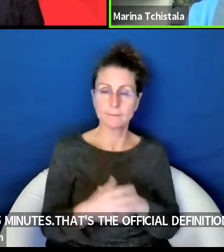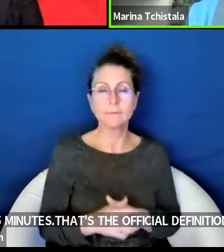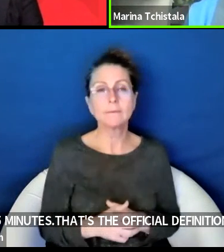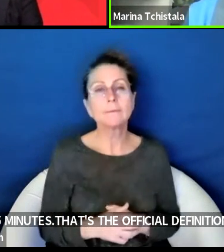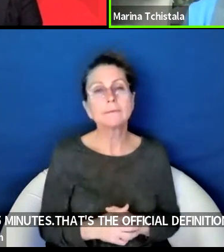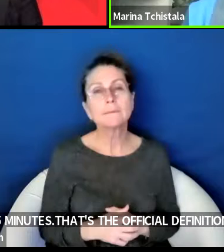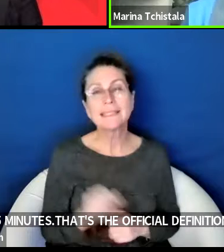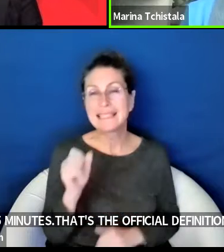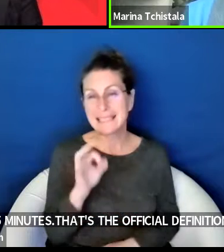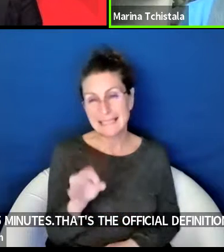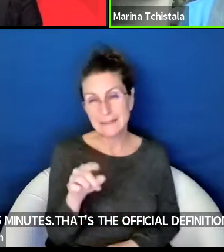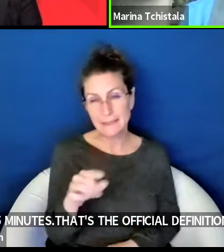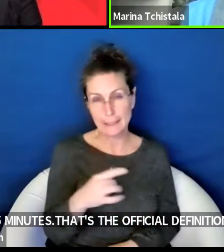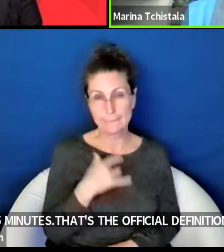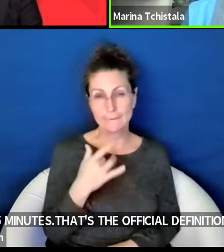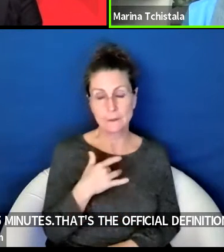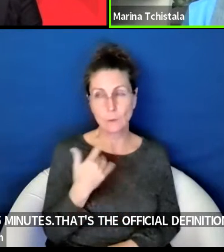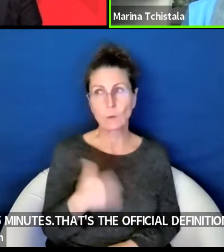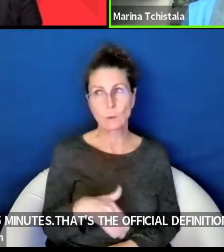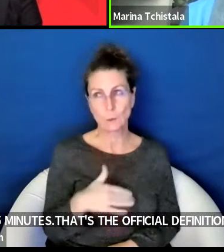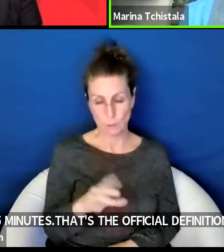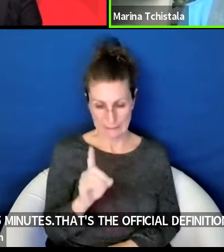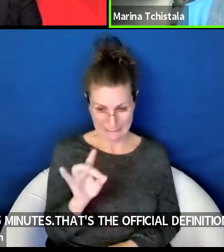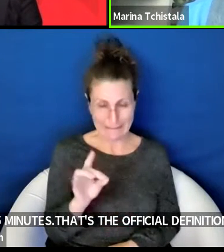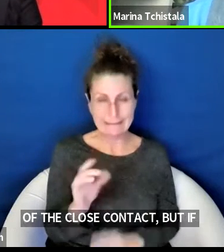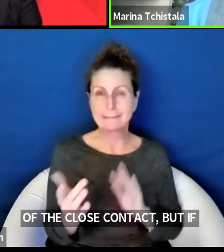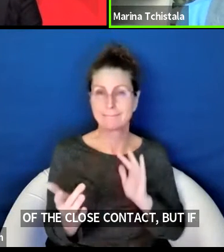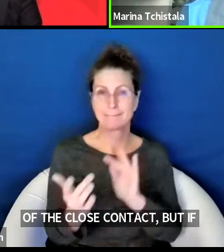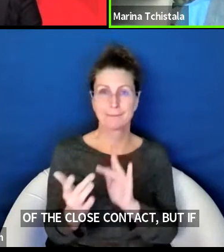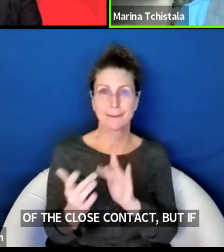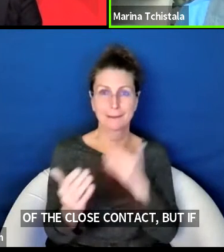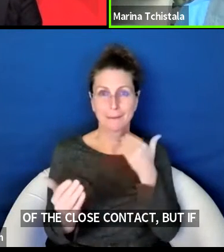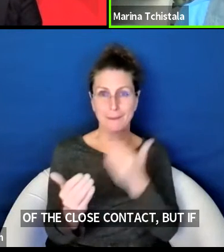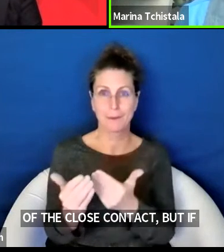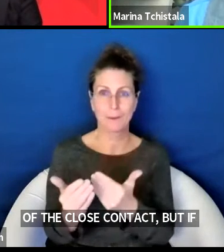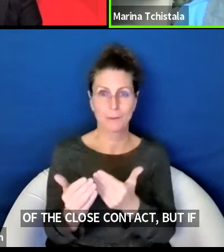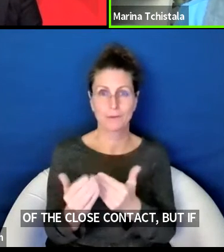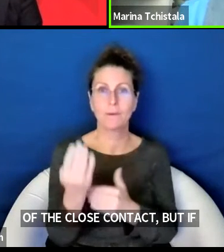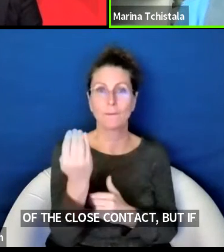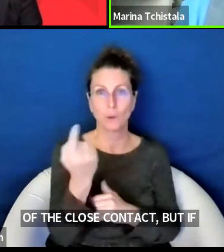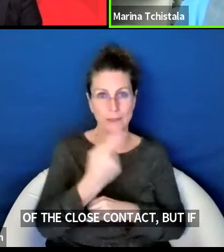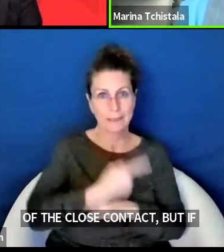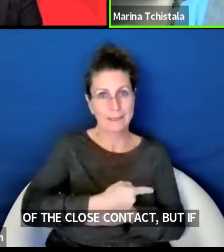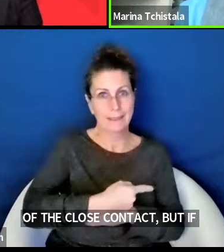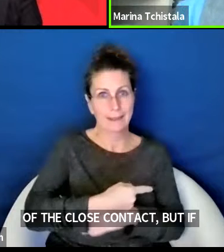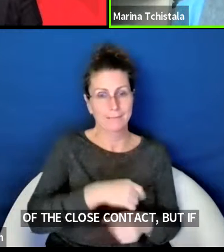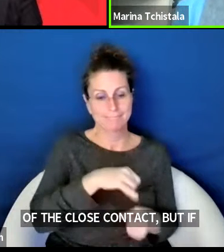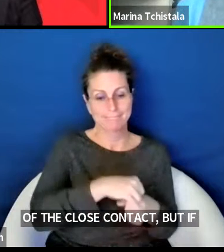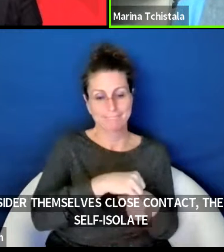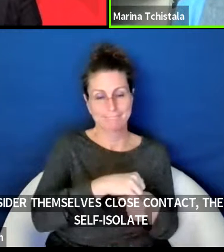consider themselves close contact, they should self-isolate for 14 days.